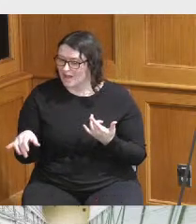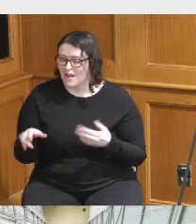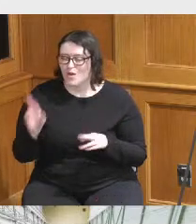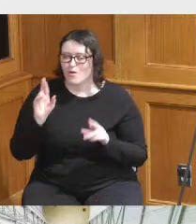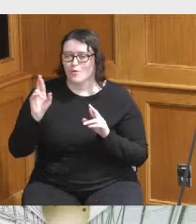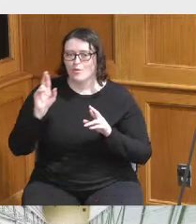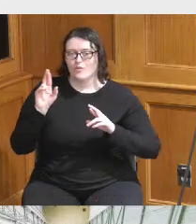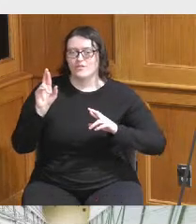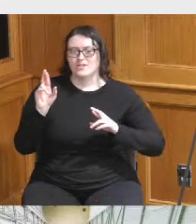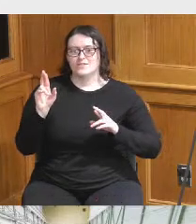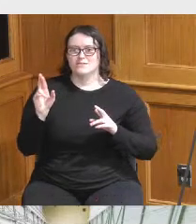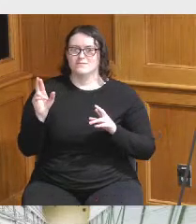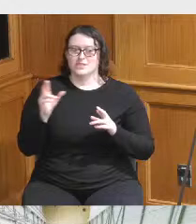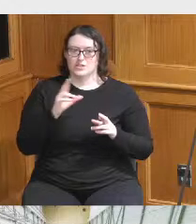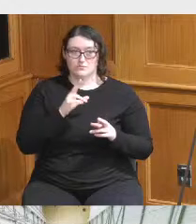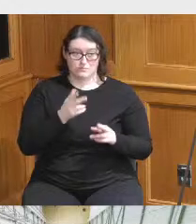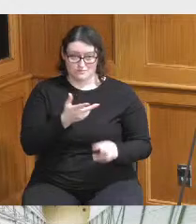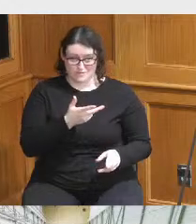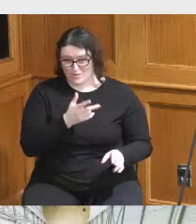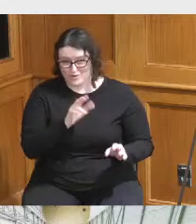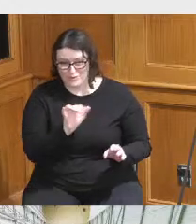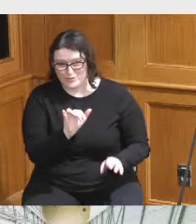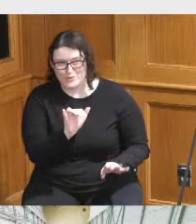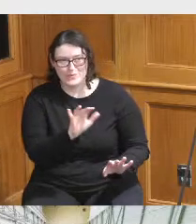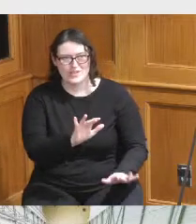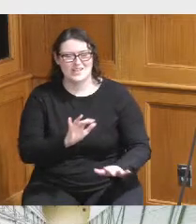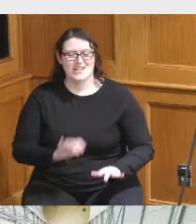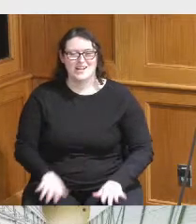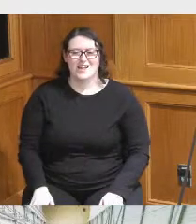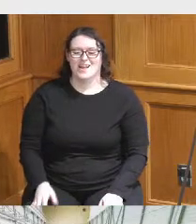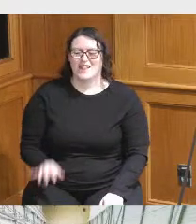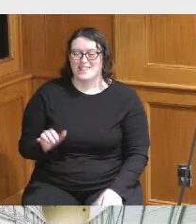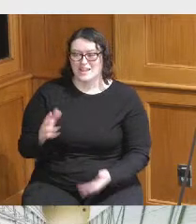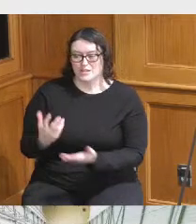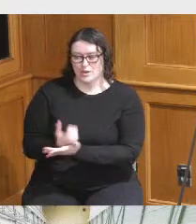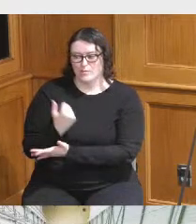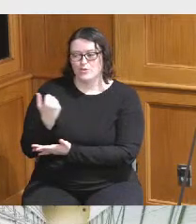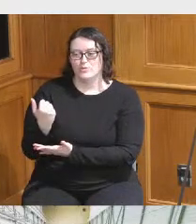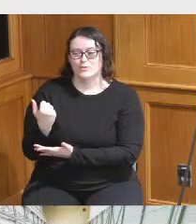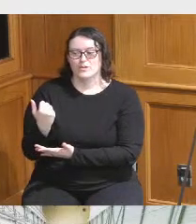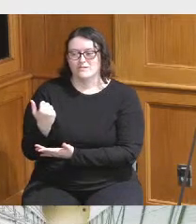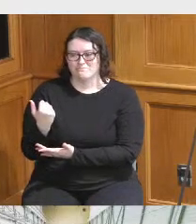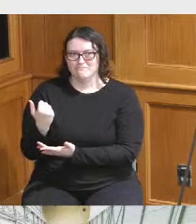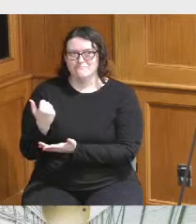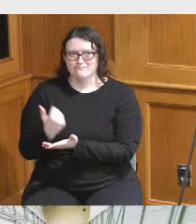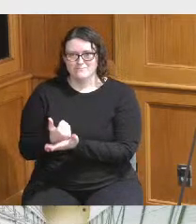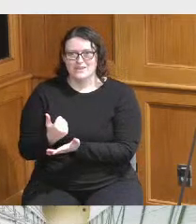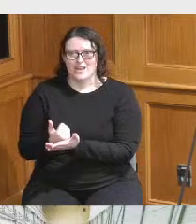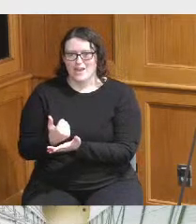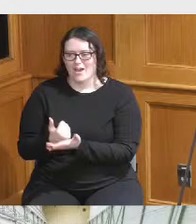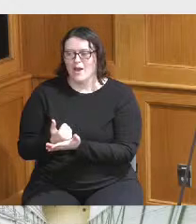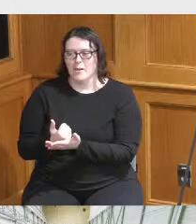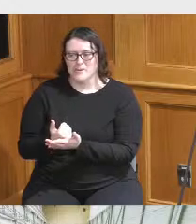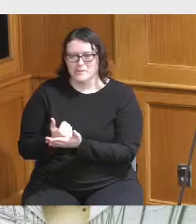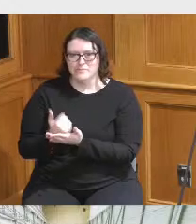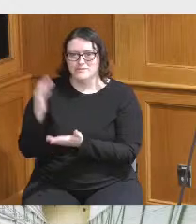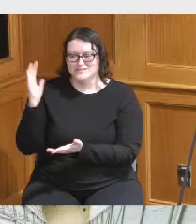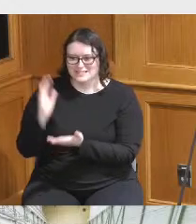that the commissioners are too, and that is an opportunity for us to help stem the tide